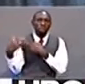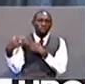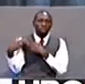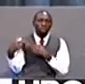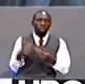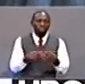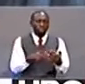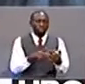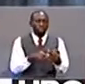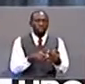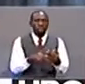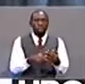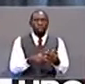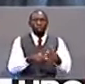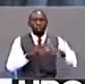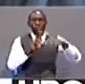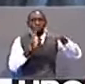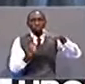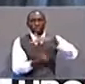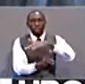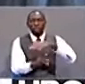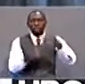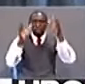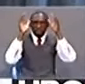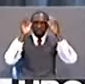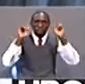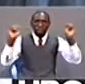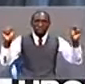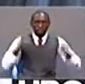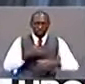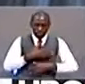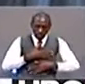His Excellency the Vice President was